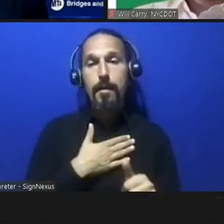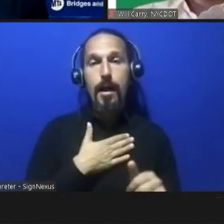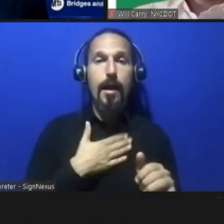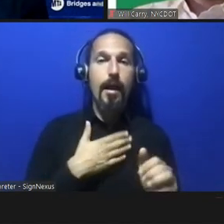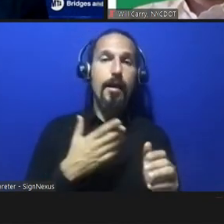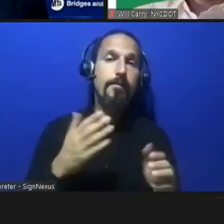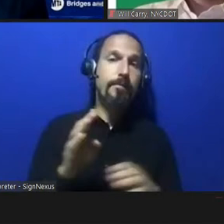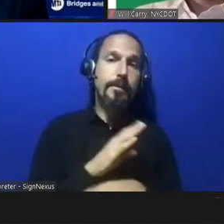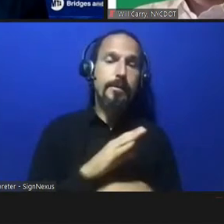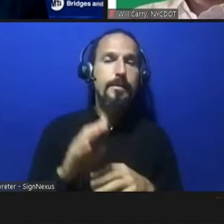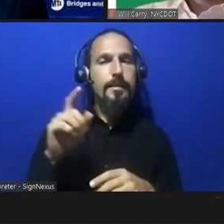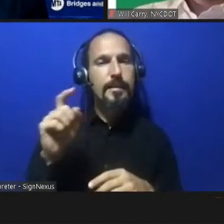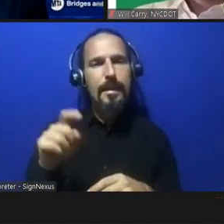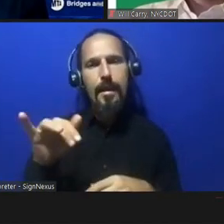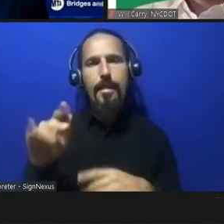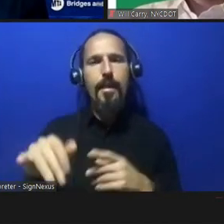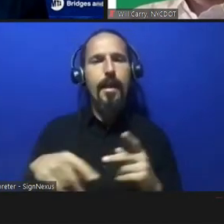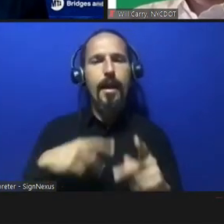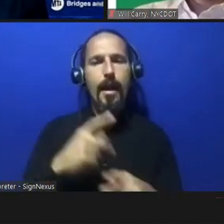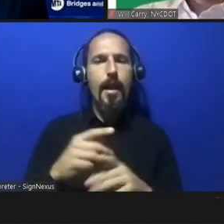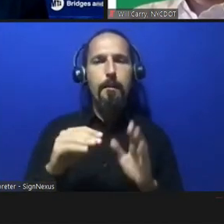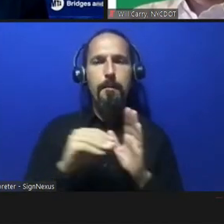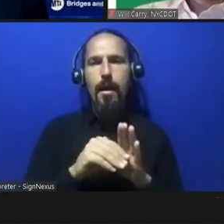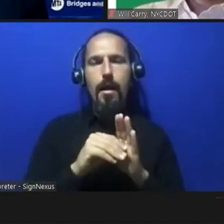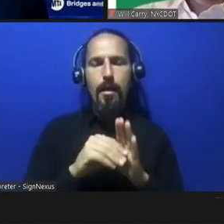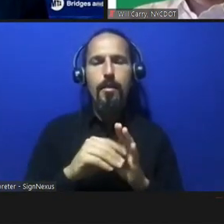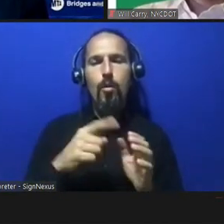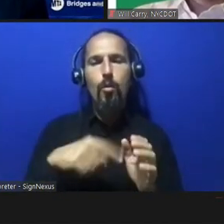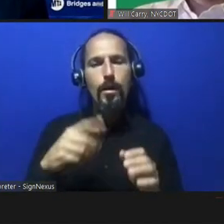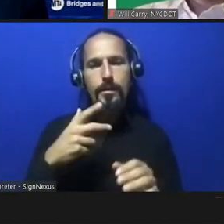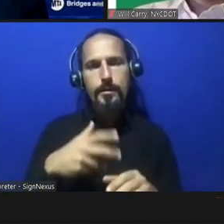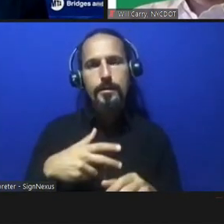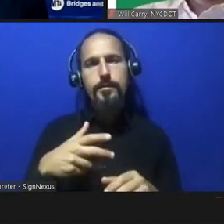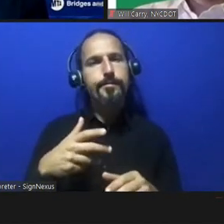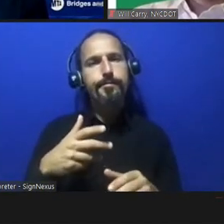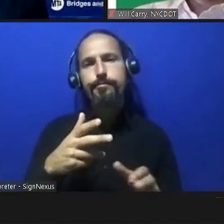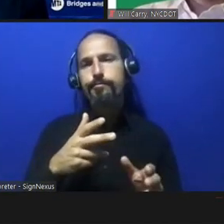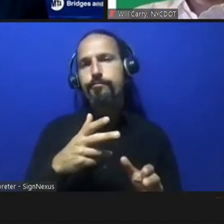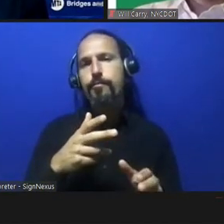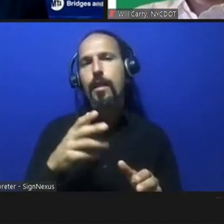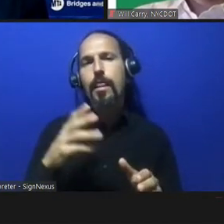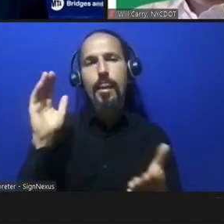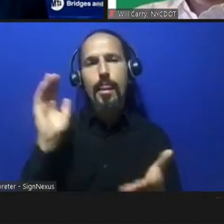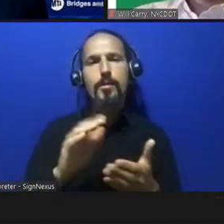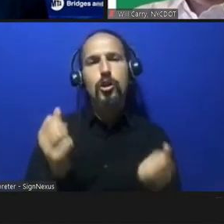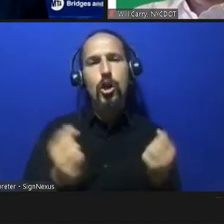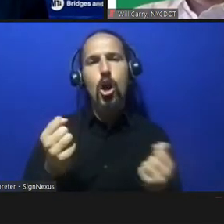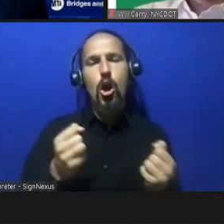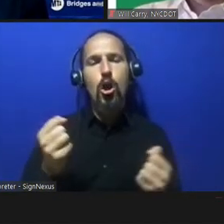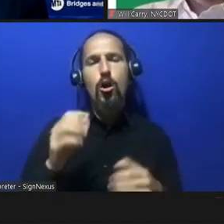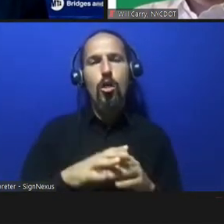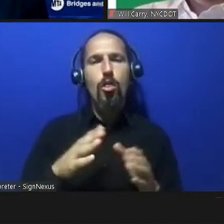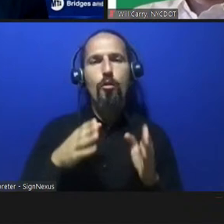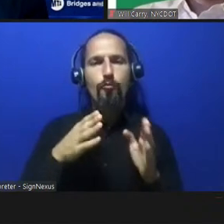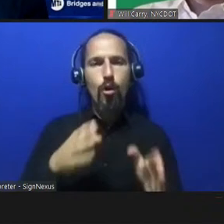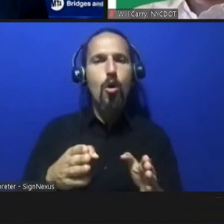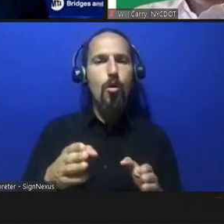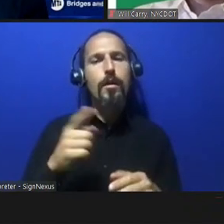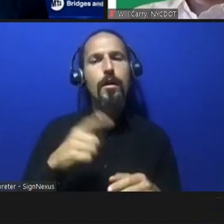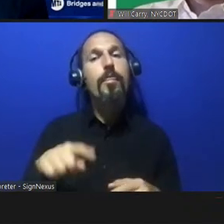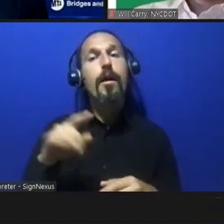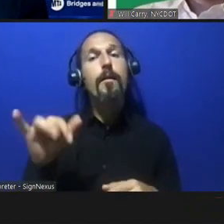congestion relief modeling because we take cars off the road plain and simple and motor